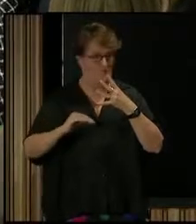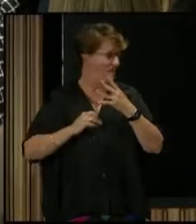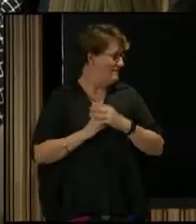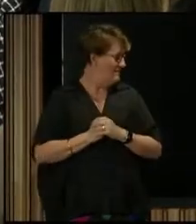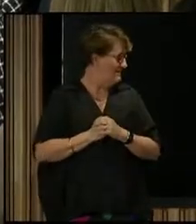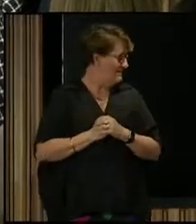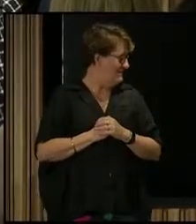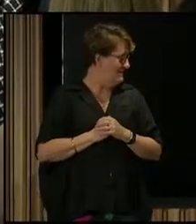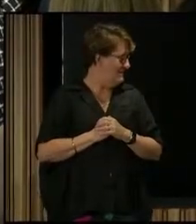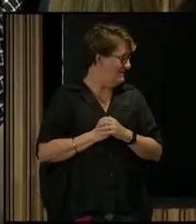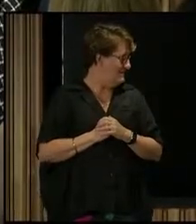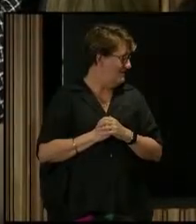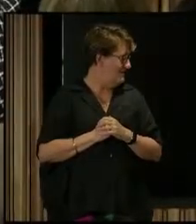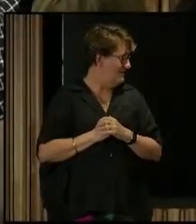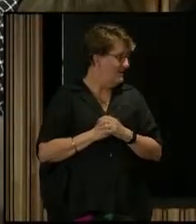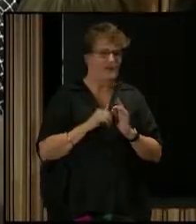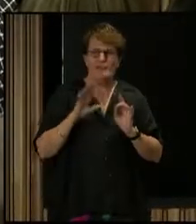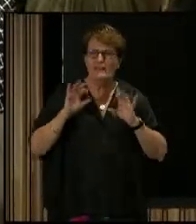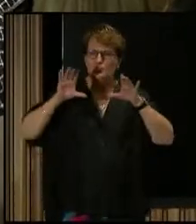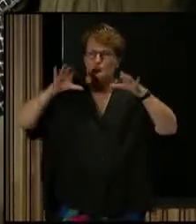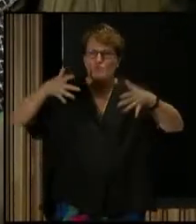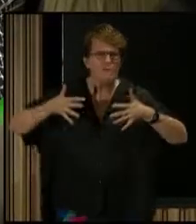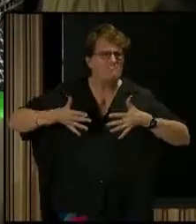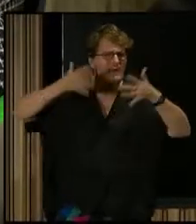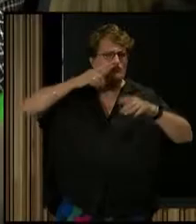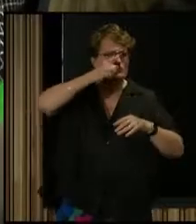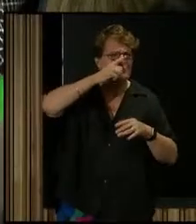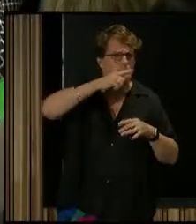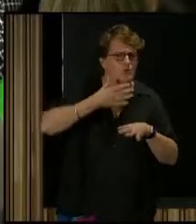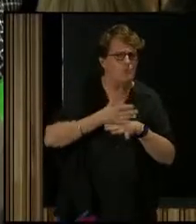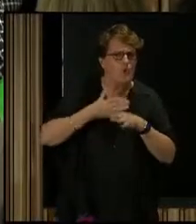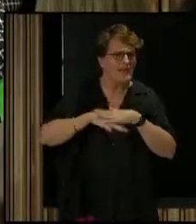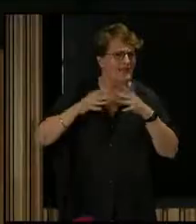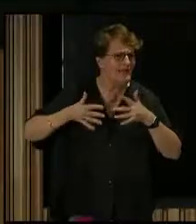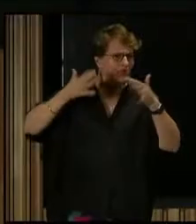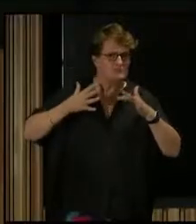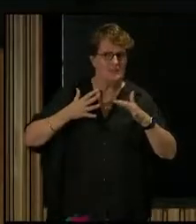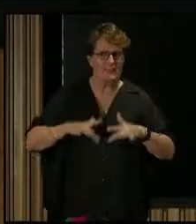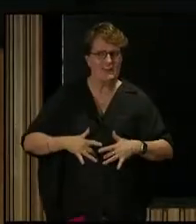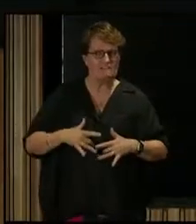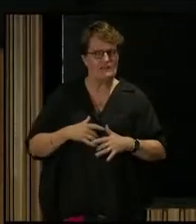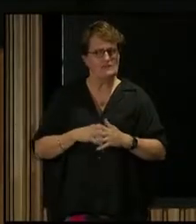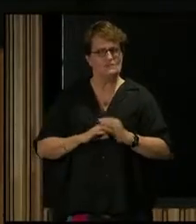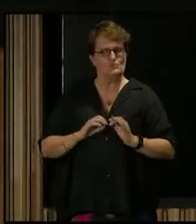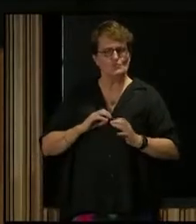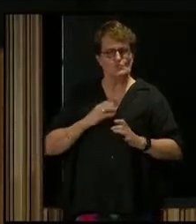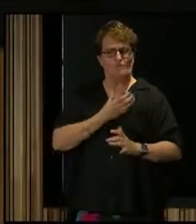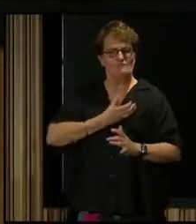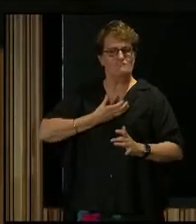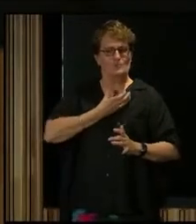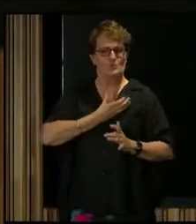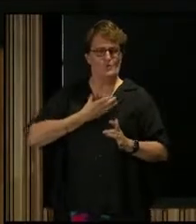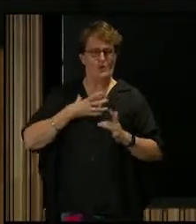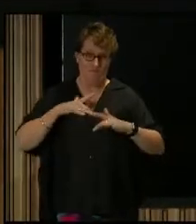Ooh. And there's a group of accountants that I met just before this. And there's just like this, the discomfort. And I'm like, I'm gaining power. I'm